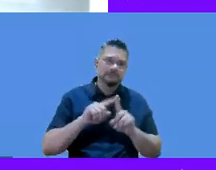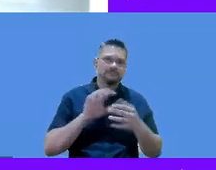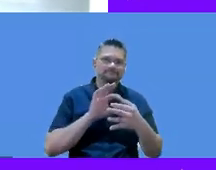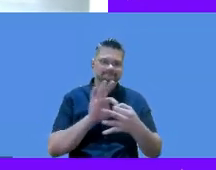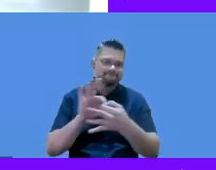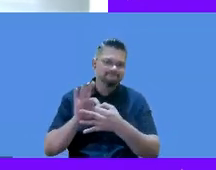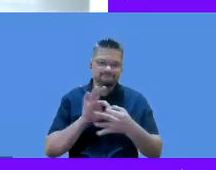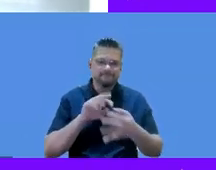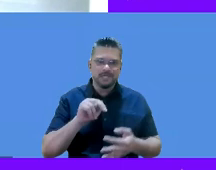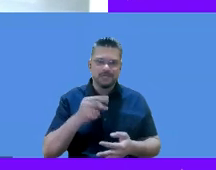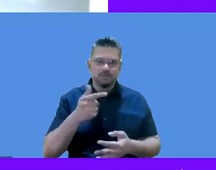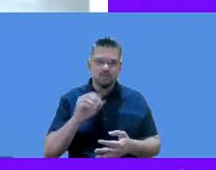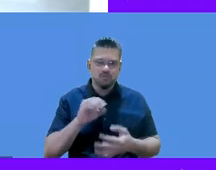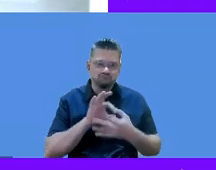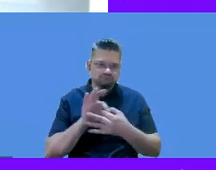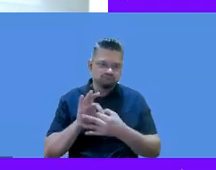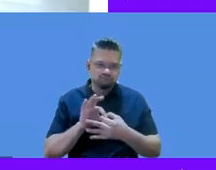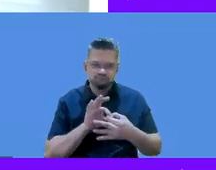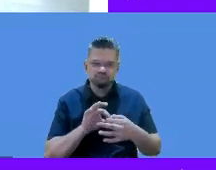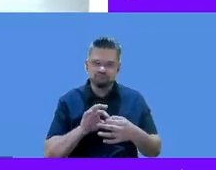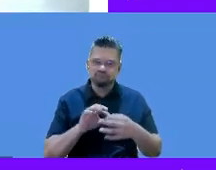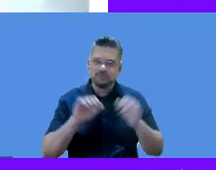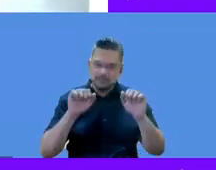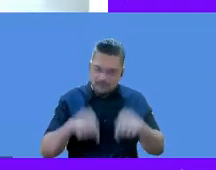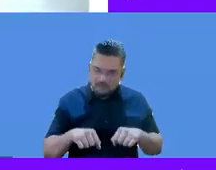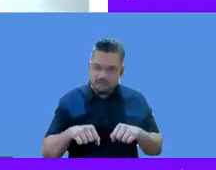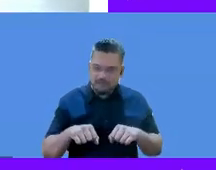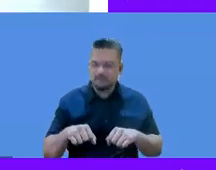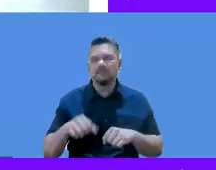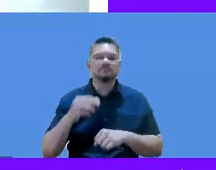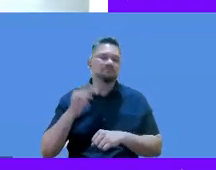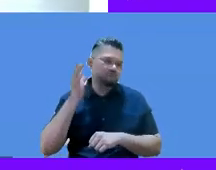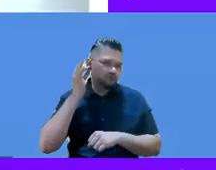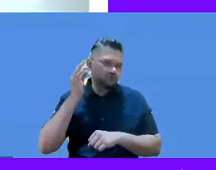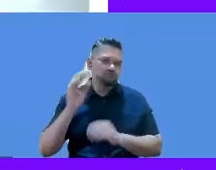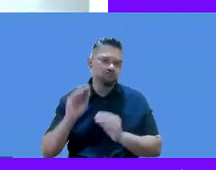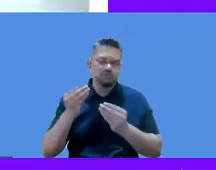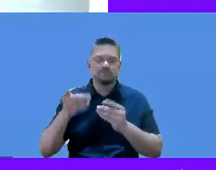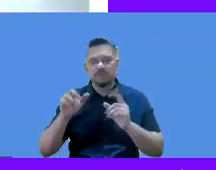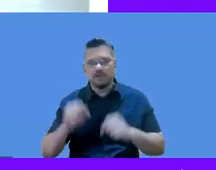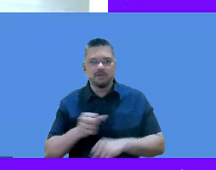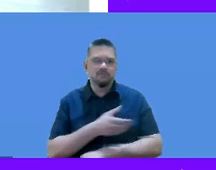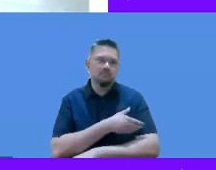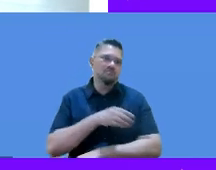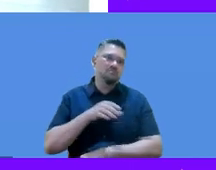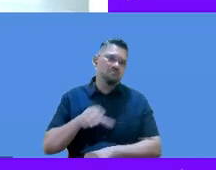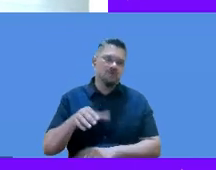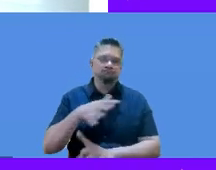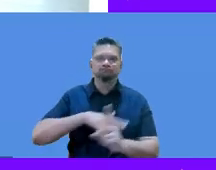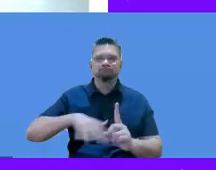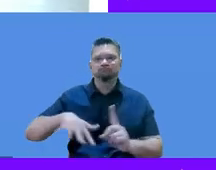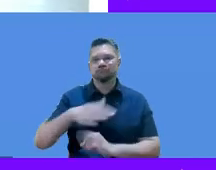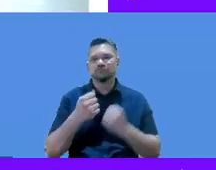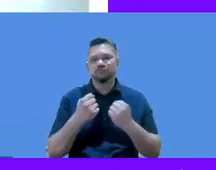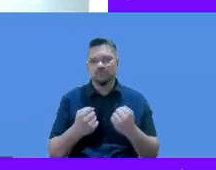that girls feel they might feel empowered, but there are these barriers around them. So it's enabling those girls to feel kind of safe in